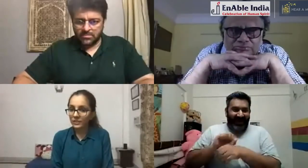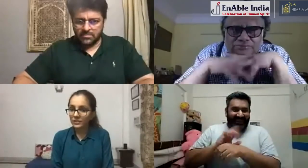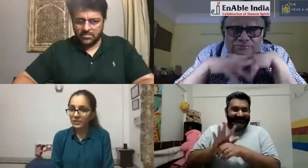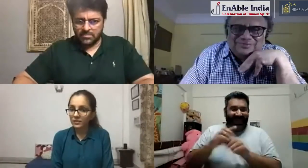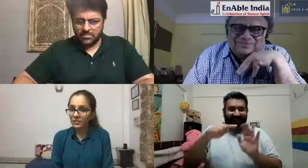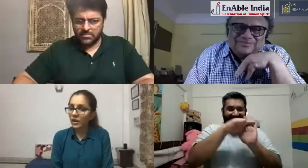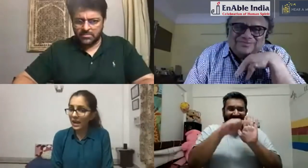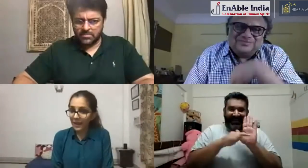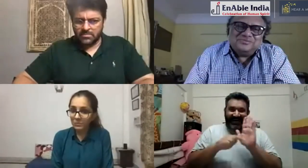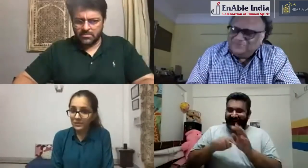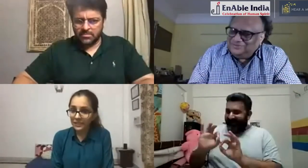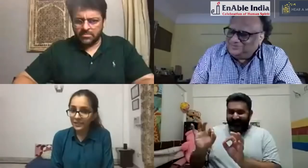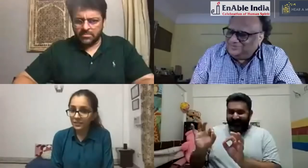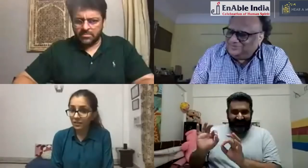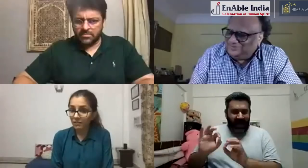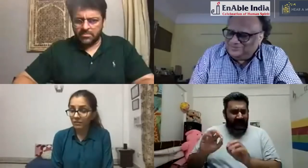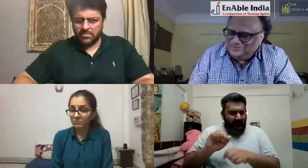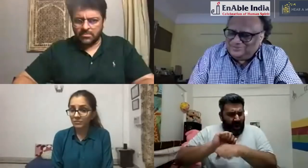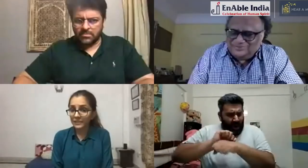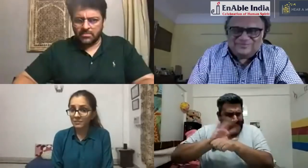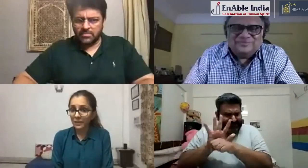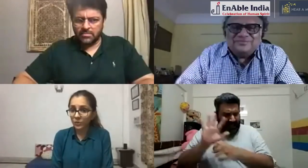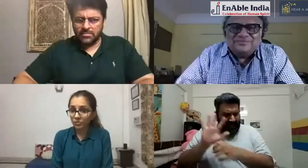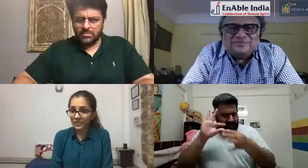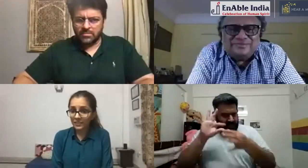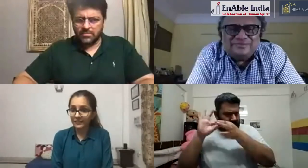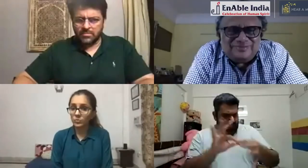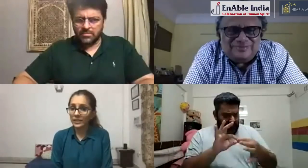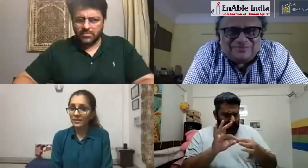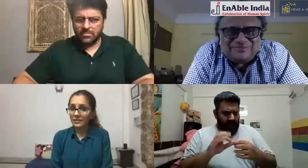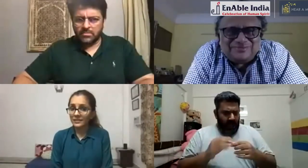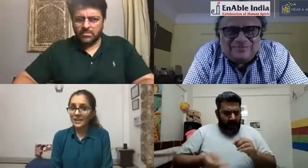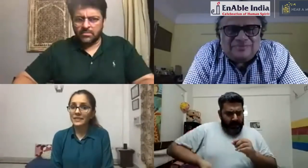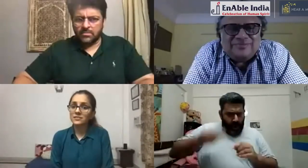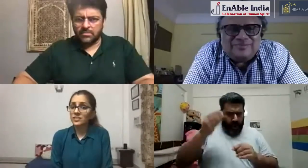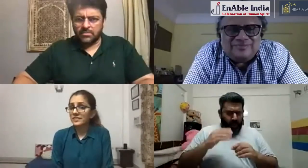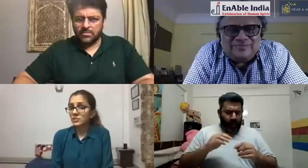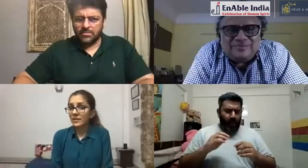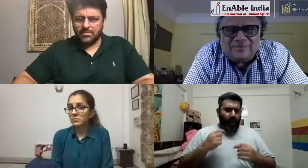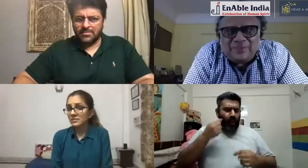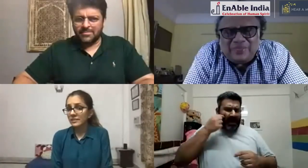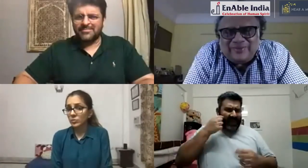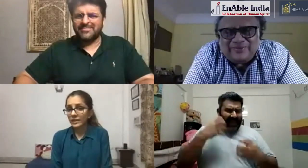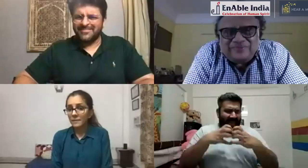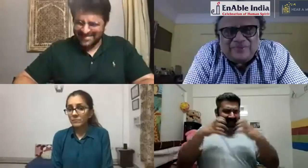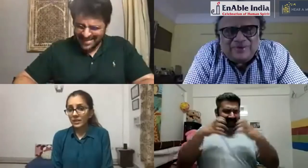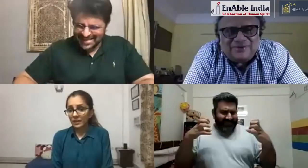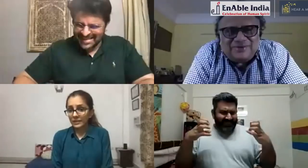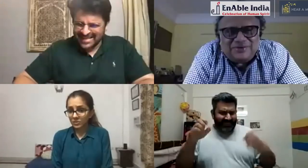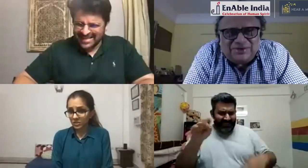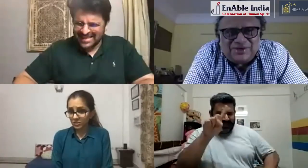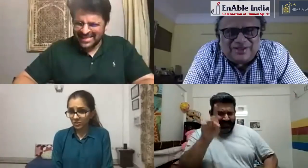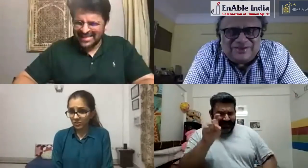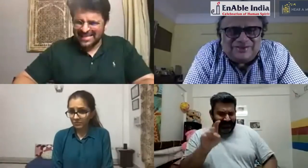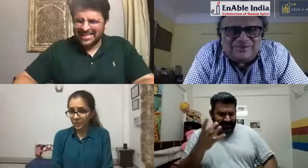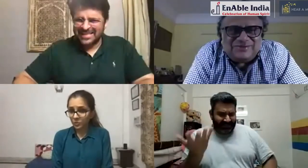or anything. Are animals getting affected by COVID anyway? It is related to animals in any way? It's